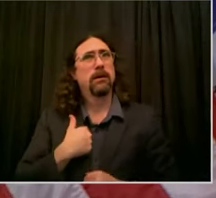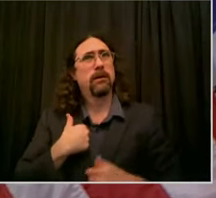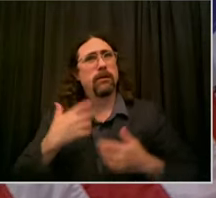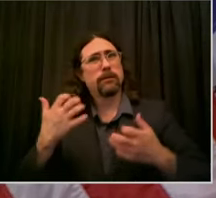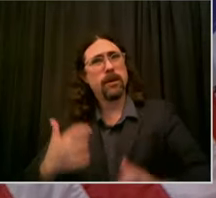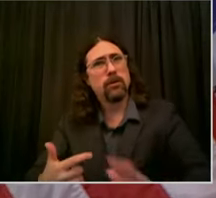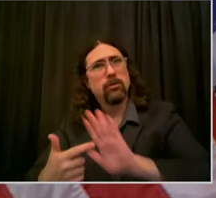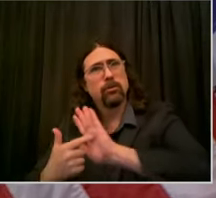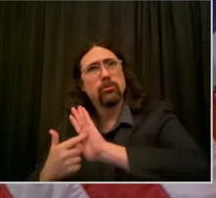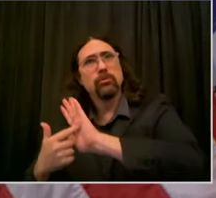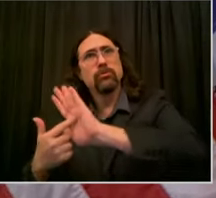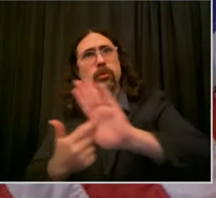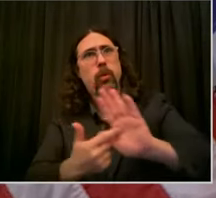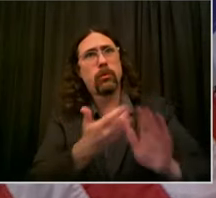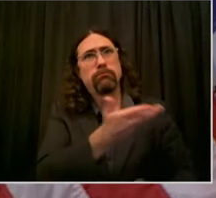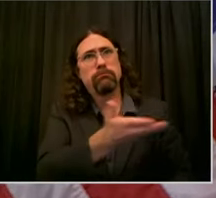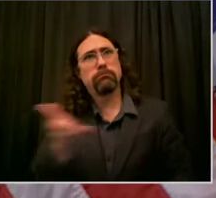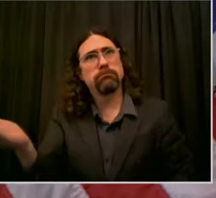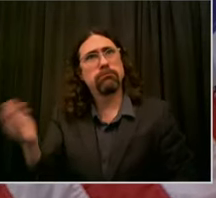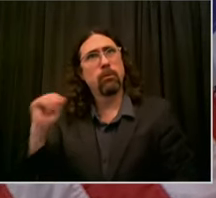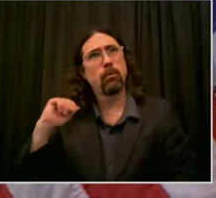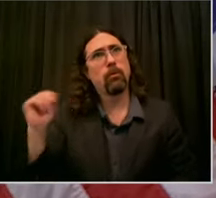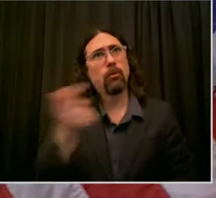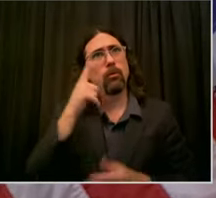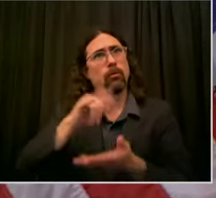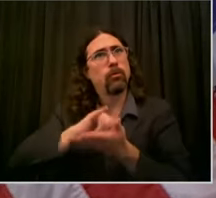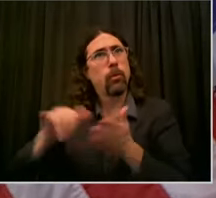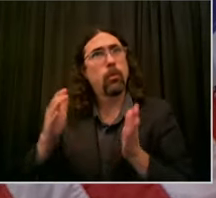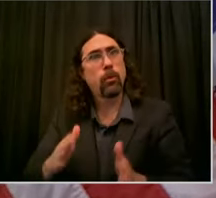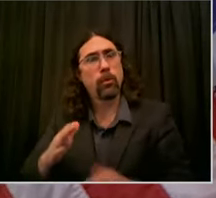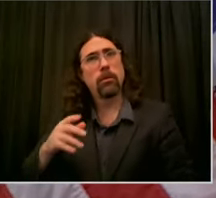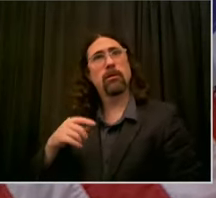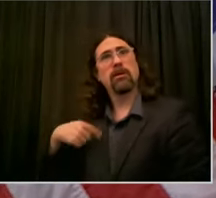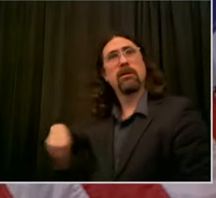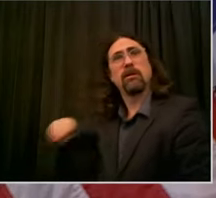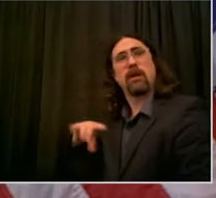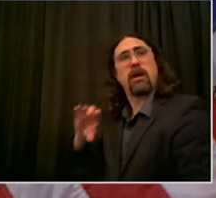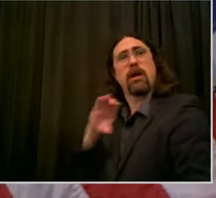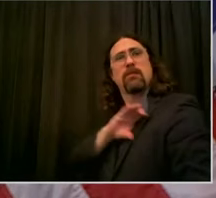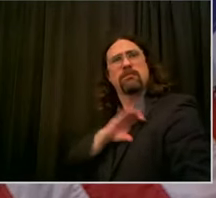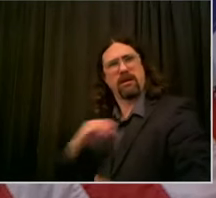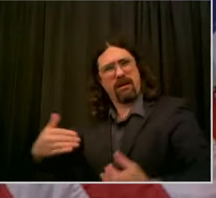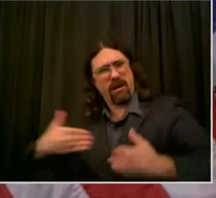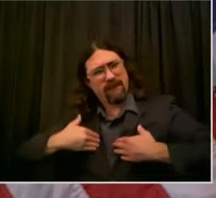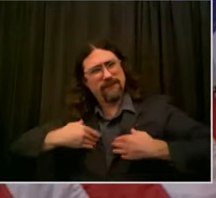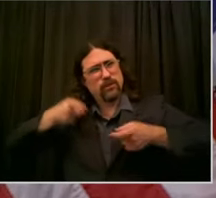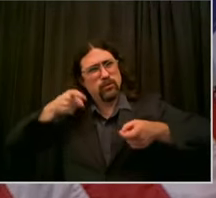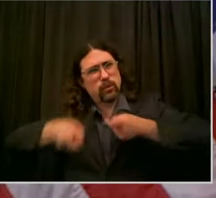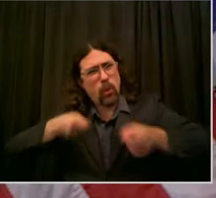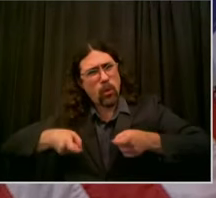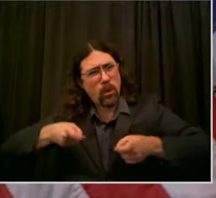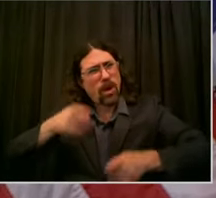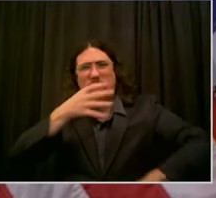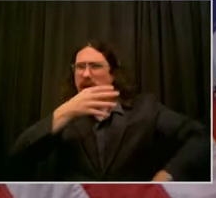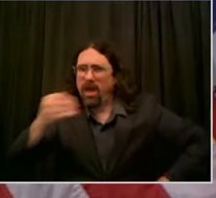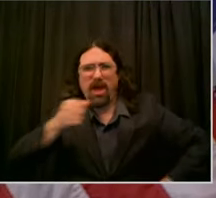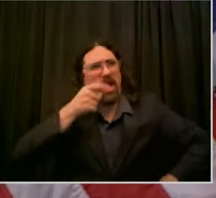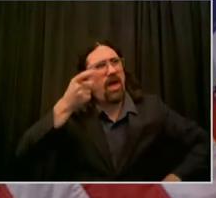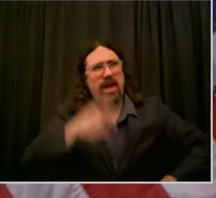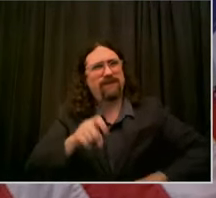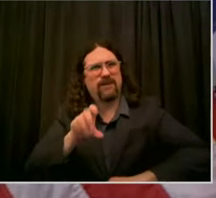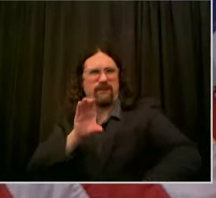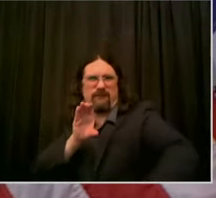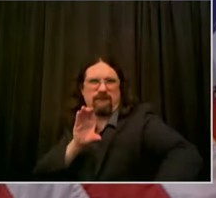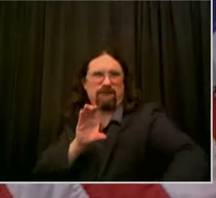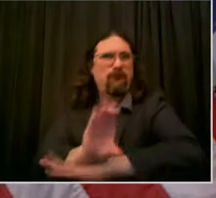of in recent generations in this city, that organized looting, then it was our job to figure out strategies that work without forgetting